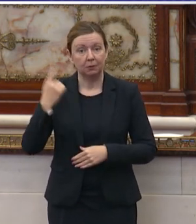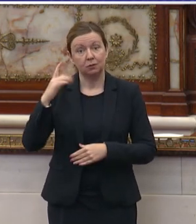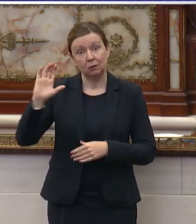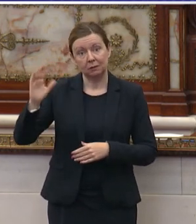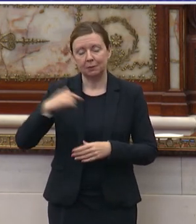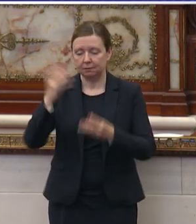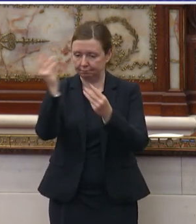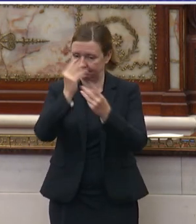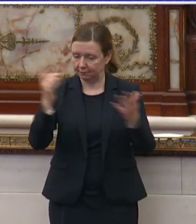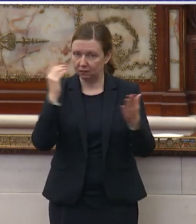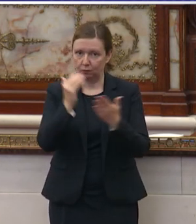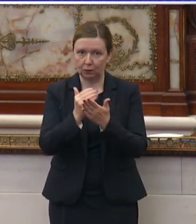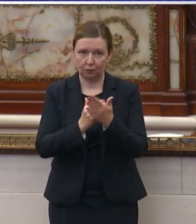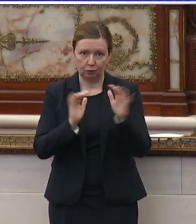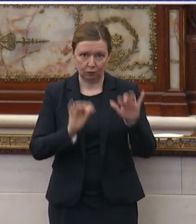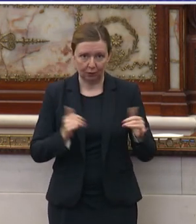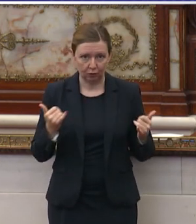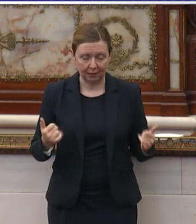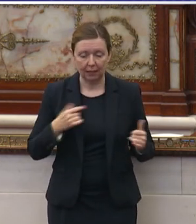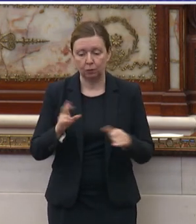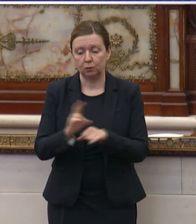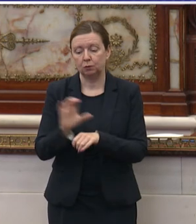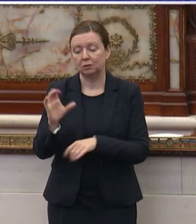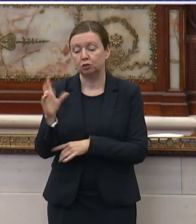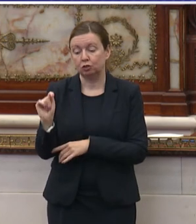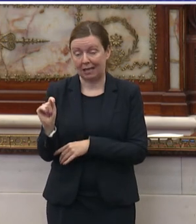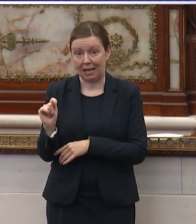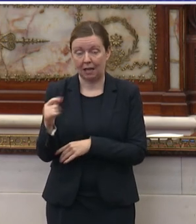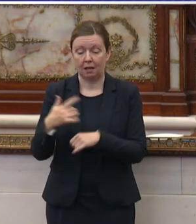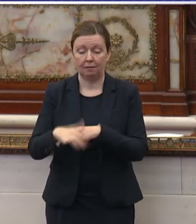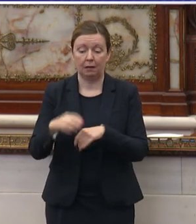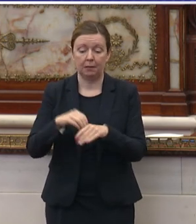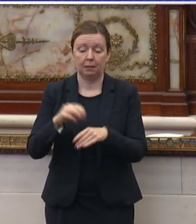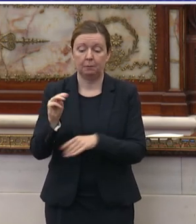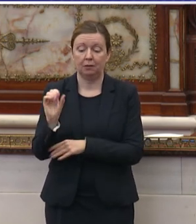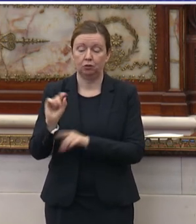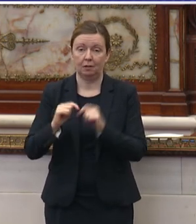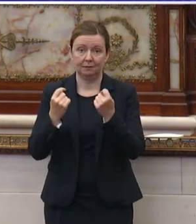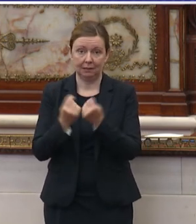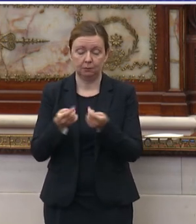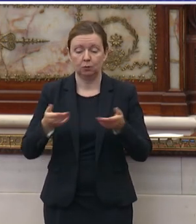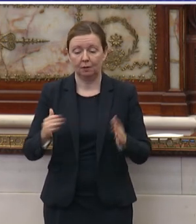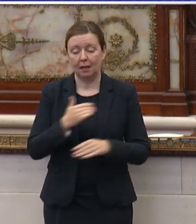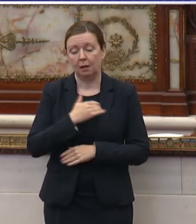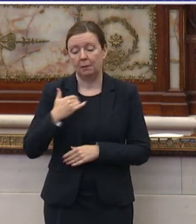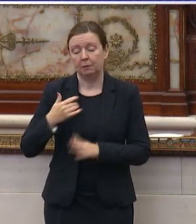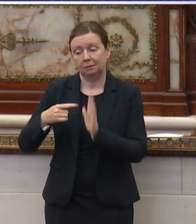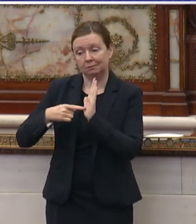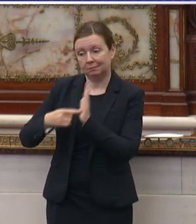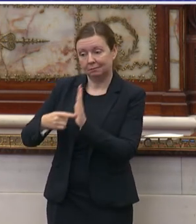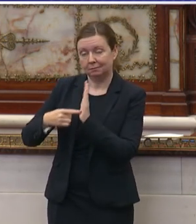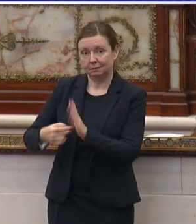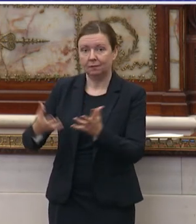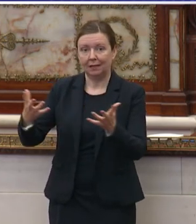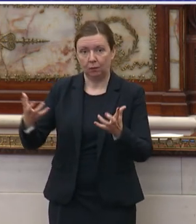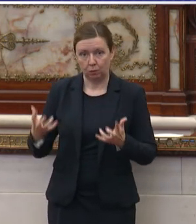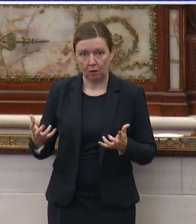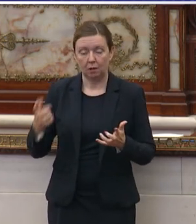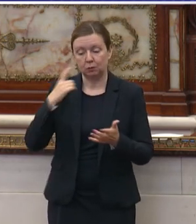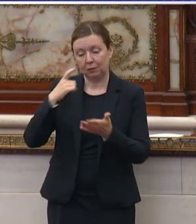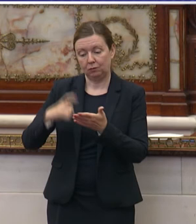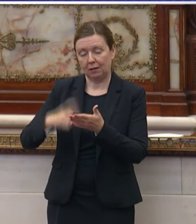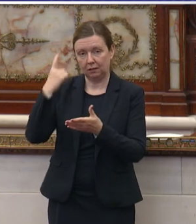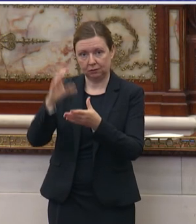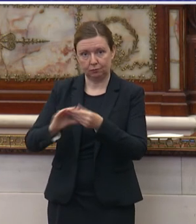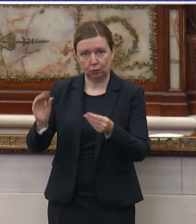note for the record, at this time, we will use the chat feature available on Microsoft Teams to allow members to signify that they wish to be